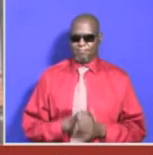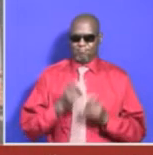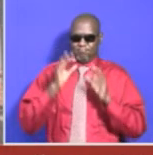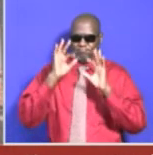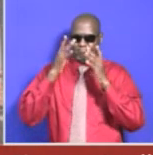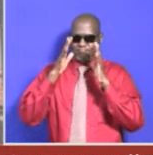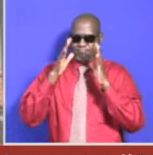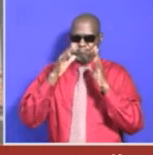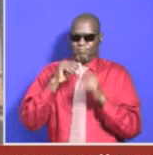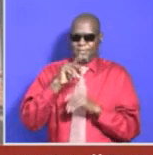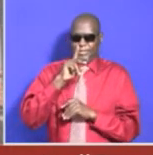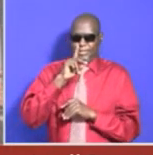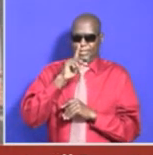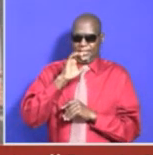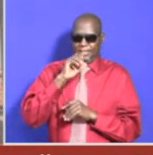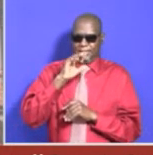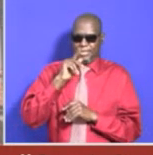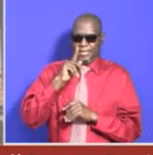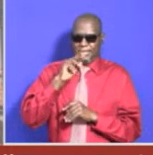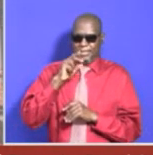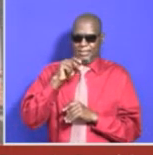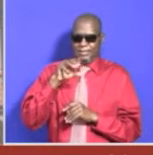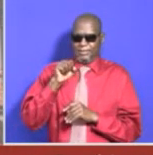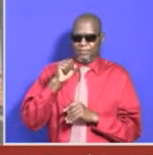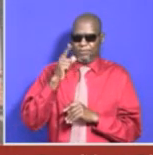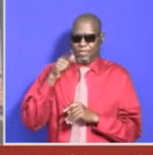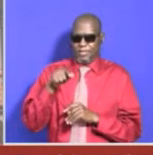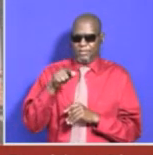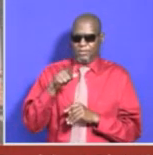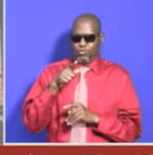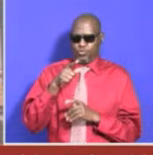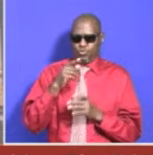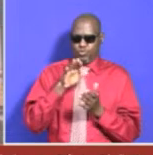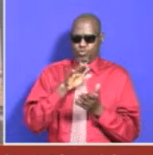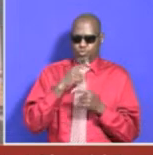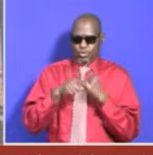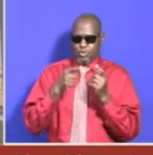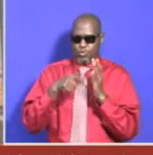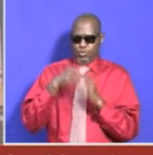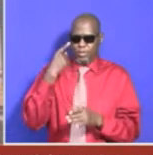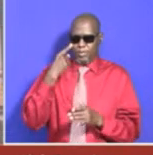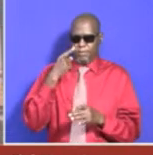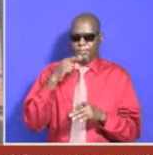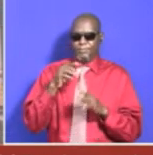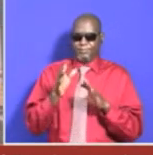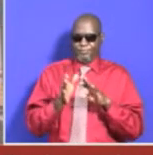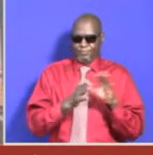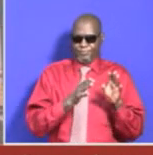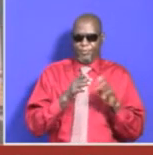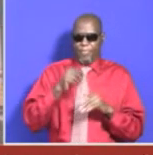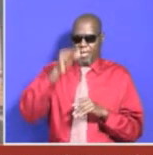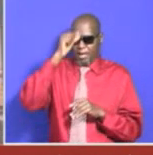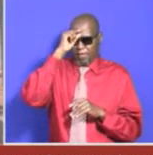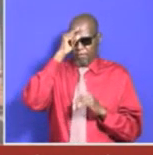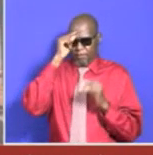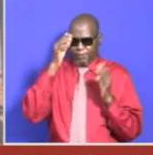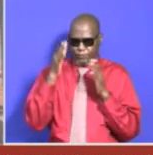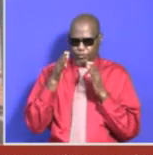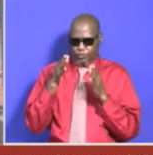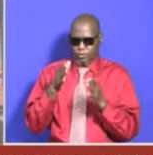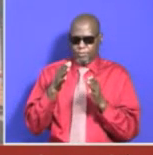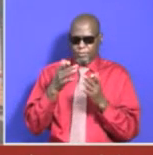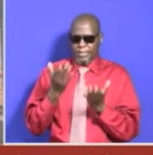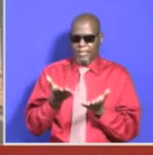Congratulations, Dickens, for that, and keep winning. We now move to other story where even as the government is committed to an